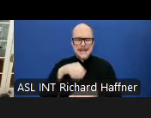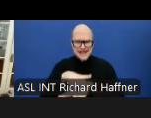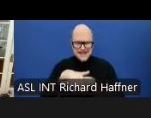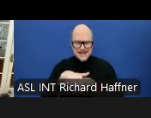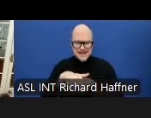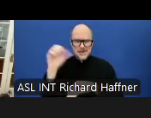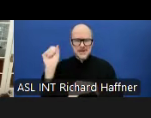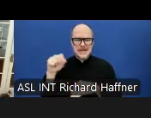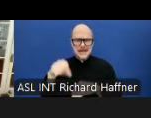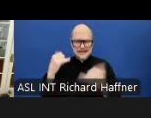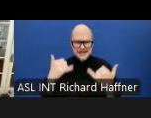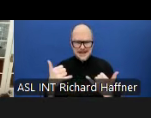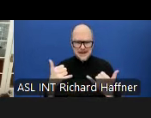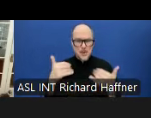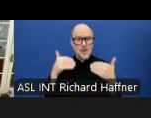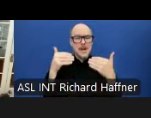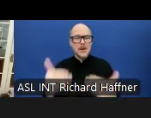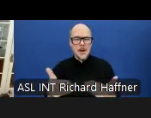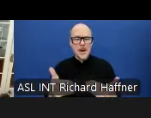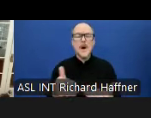in the. I'll keep going.